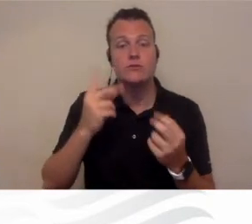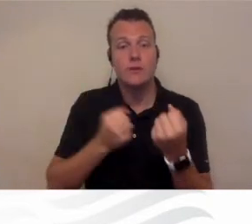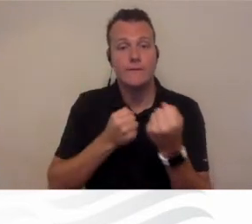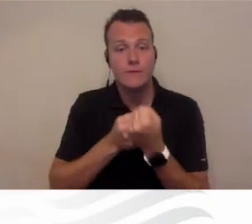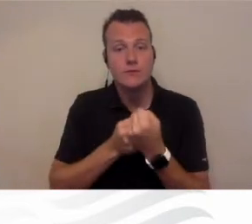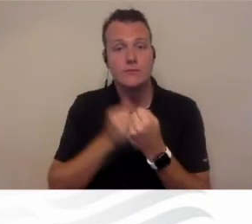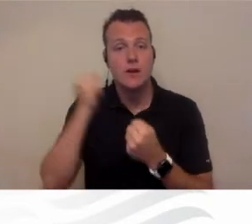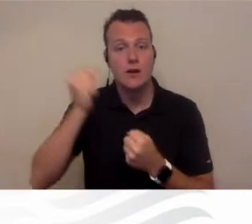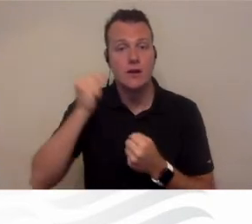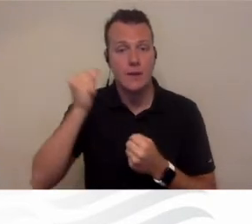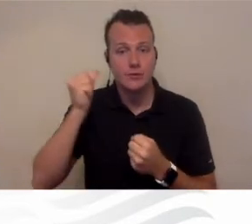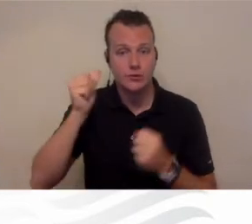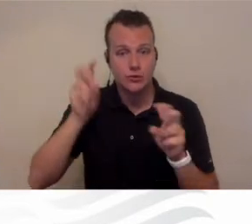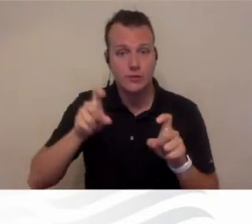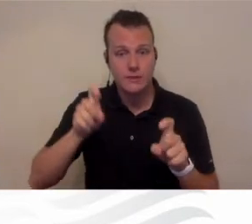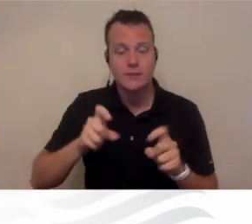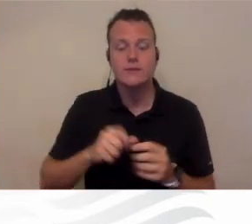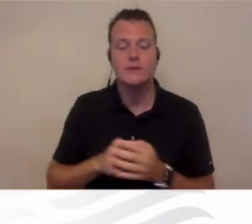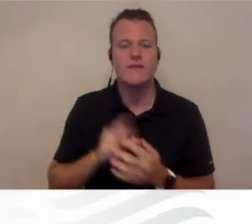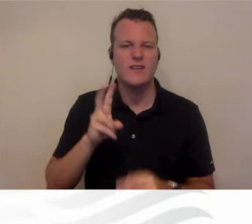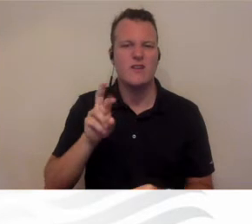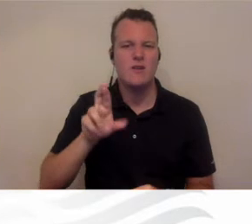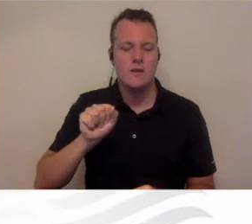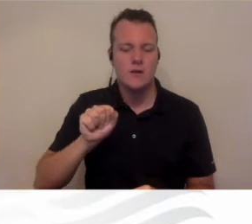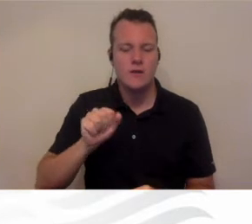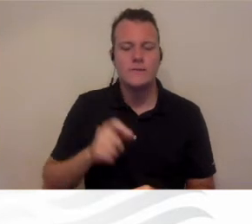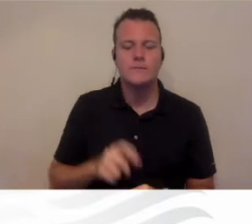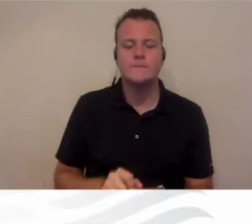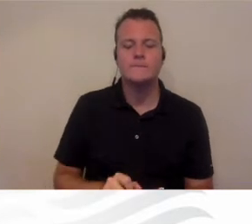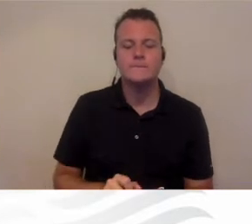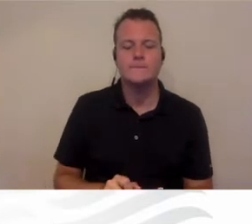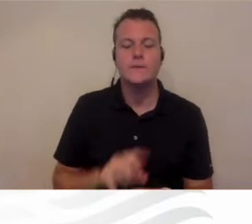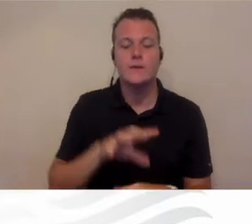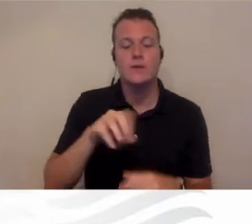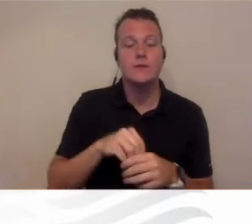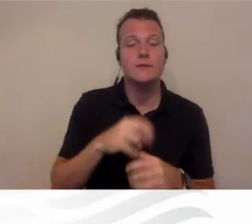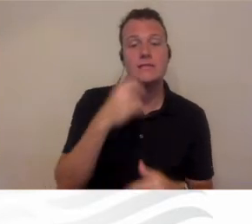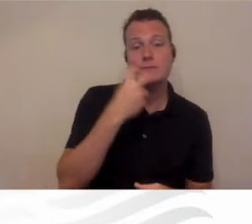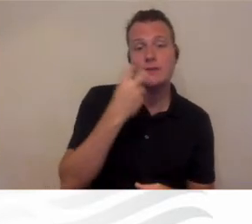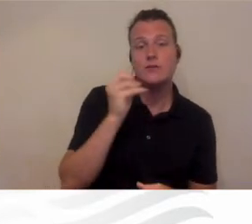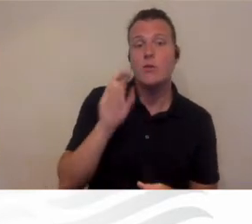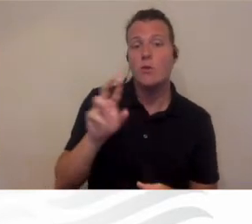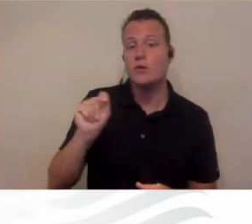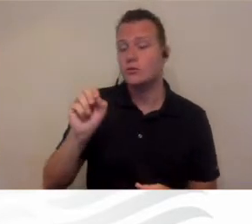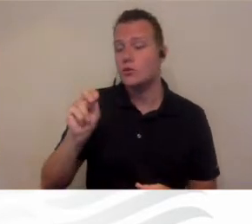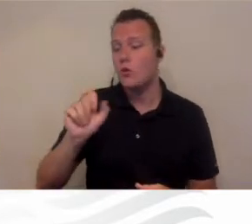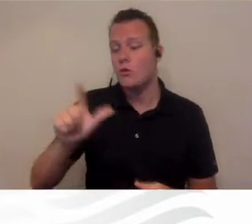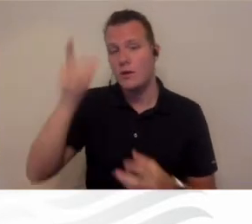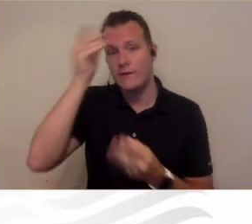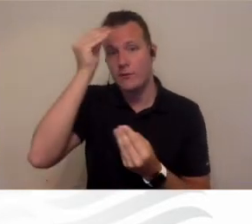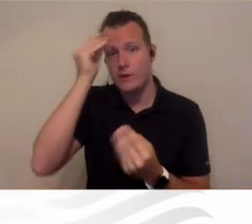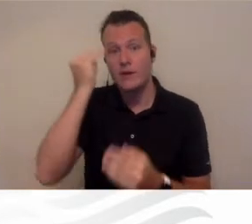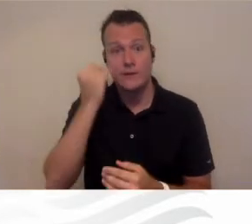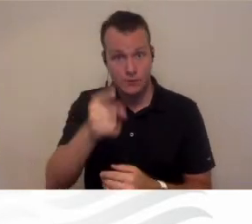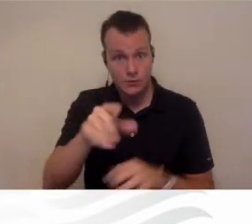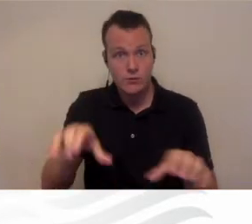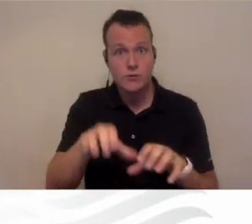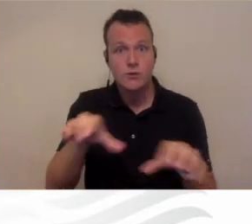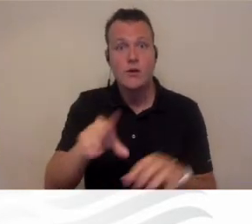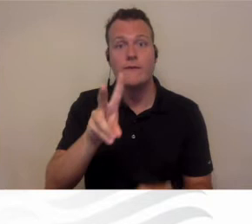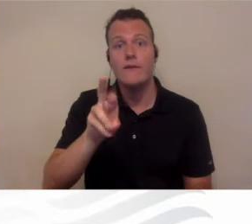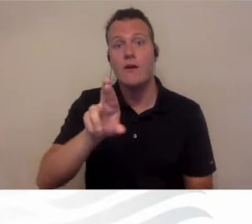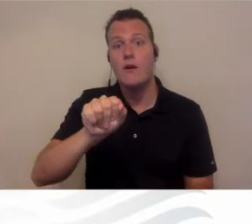includes speech or tonal information. So if you're using VRA to try and ascertain